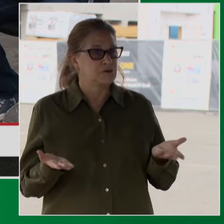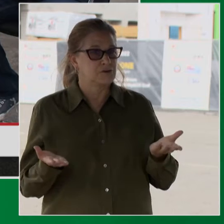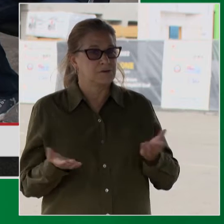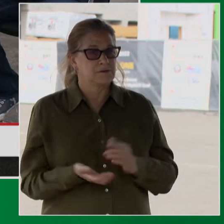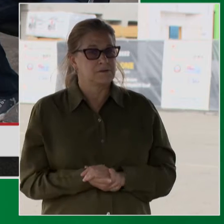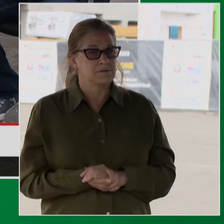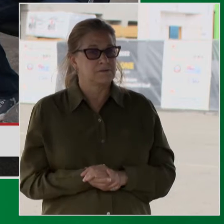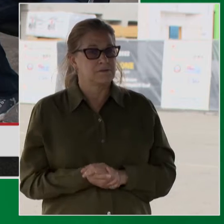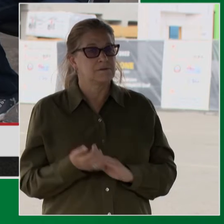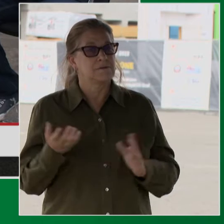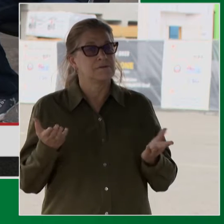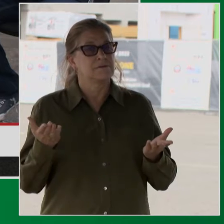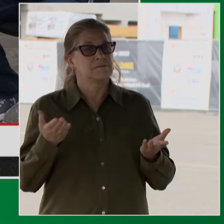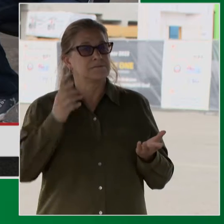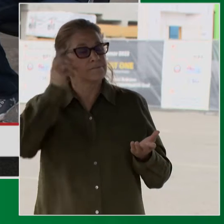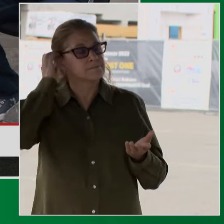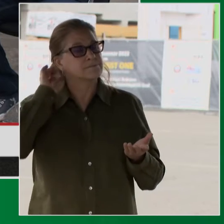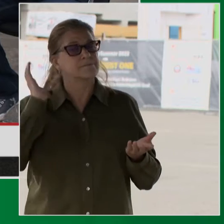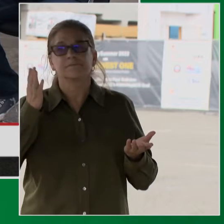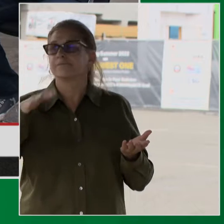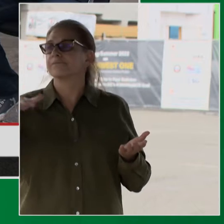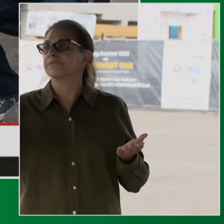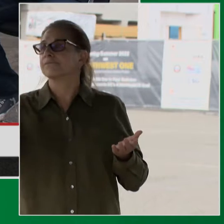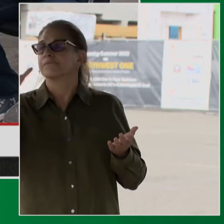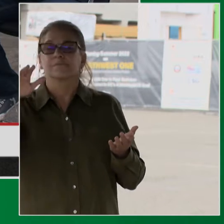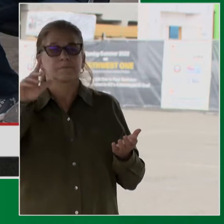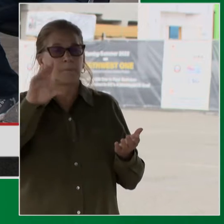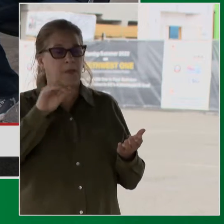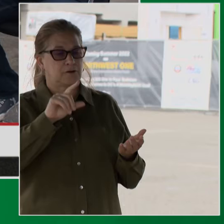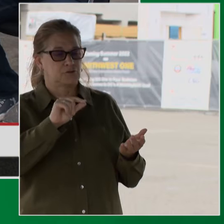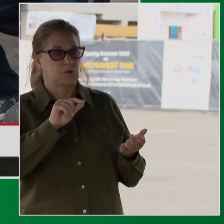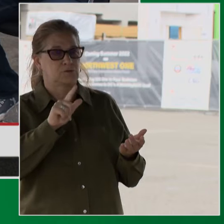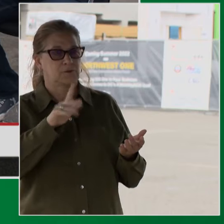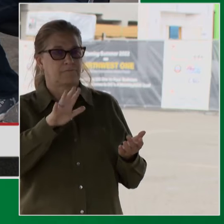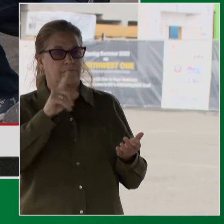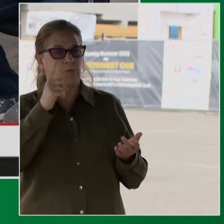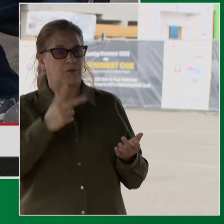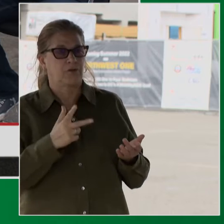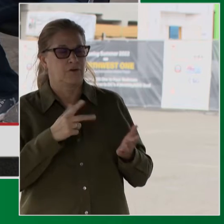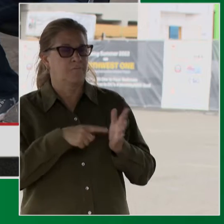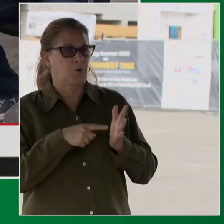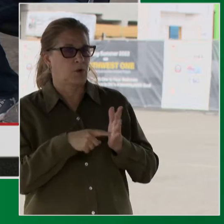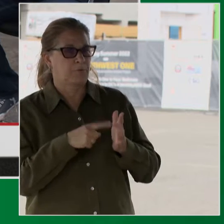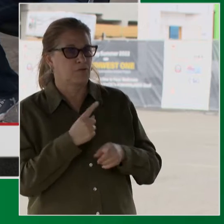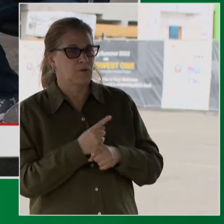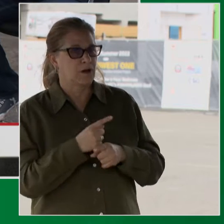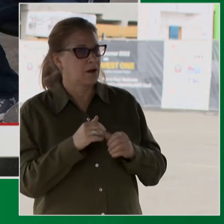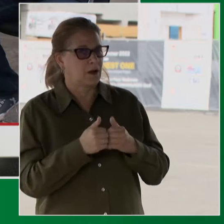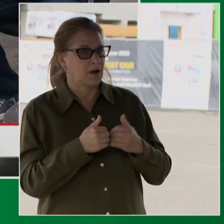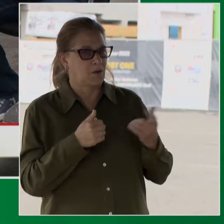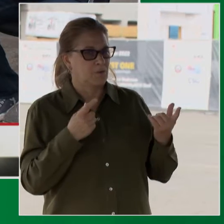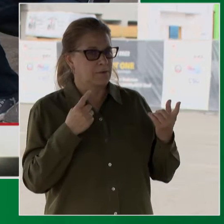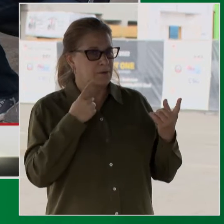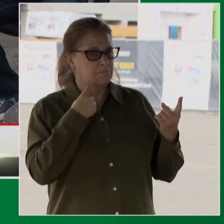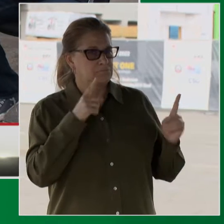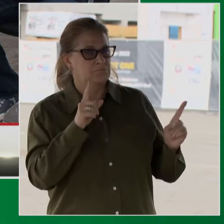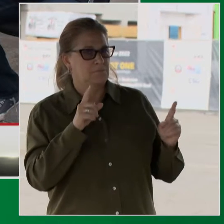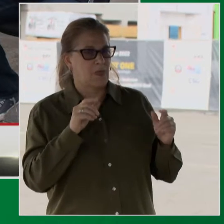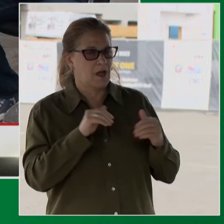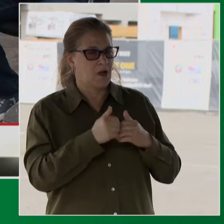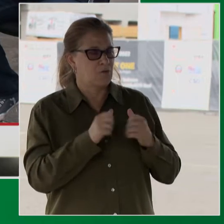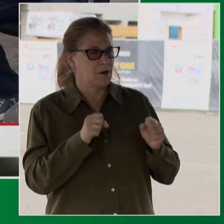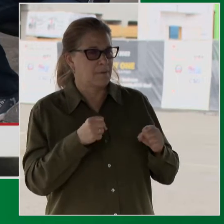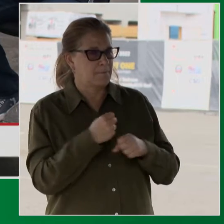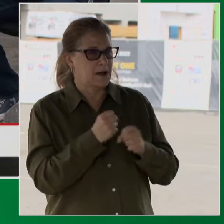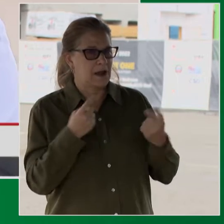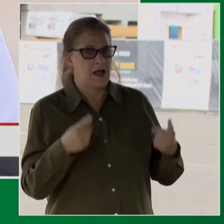by neighborhood. So how does the $400 million investment help us advance affordable housing in high opportunity neighborhoods? Well,